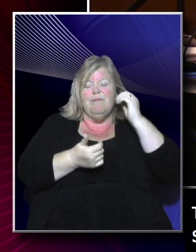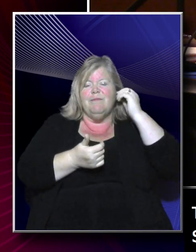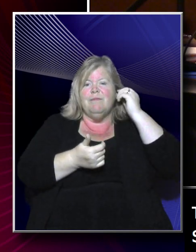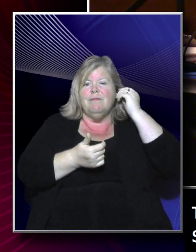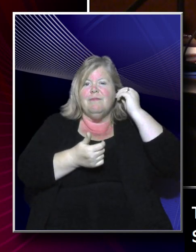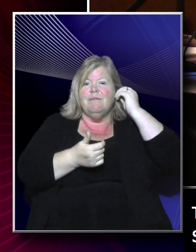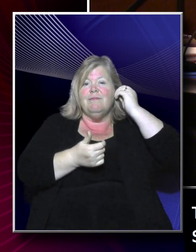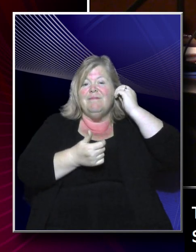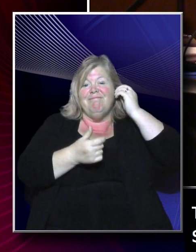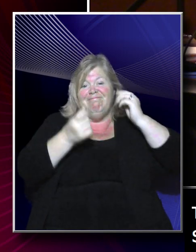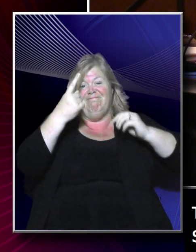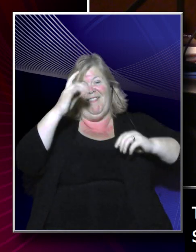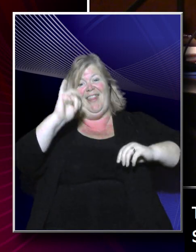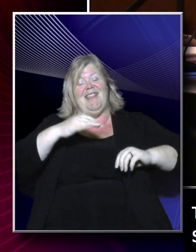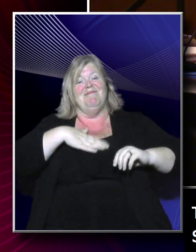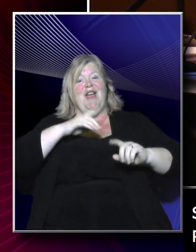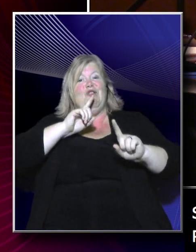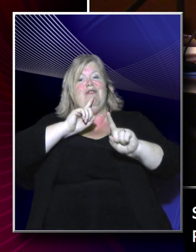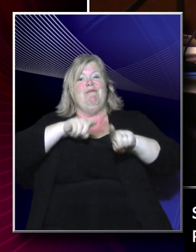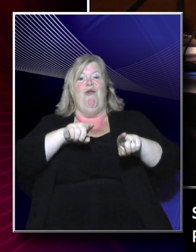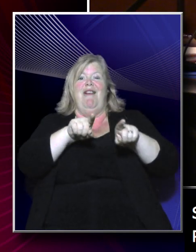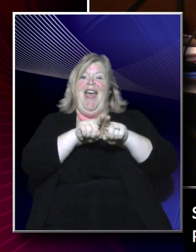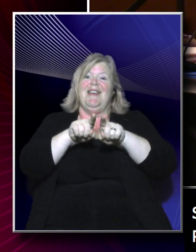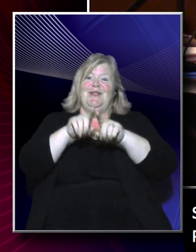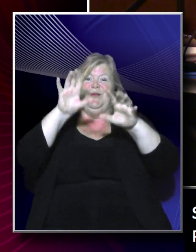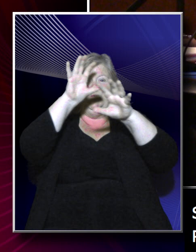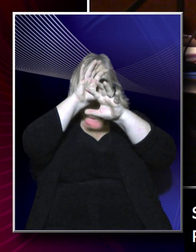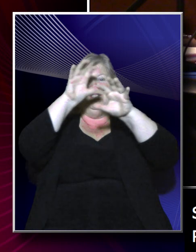And that's my report as superintendent.